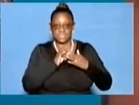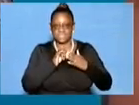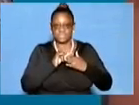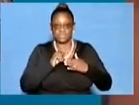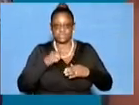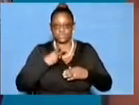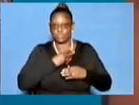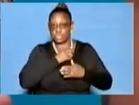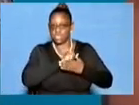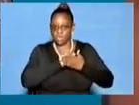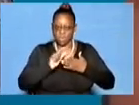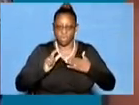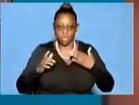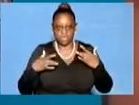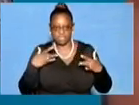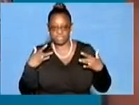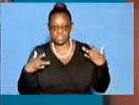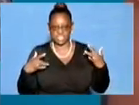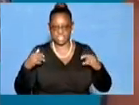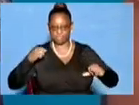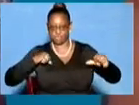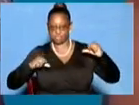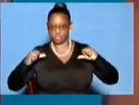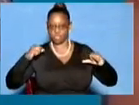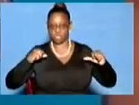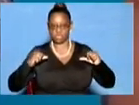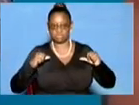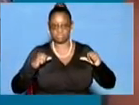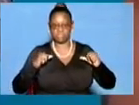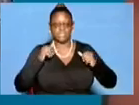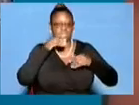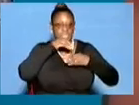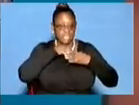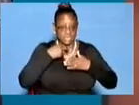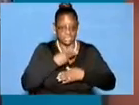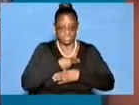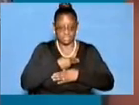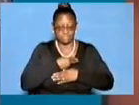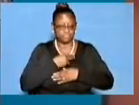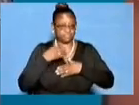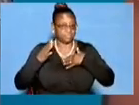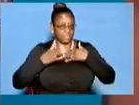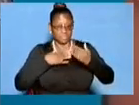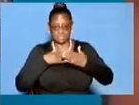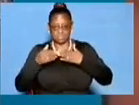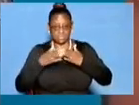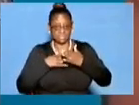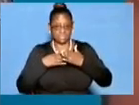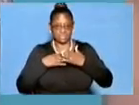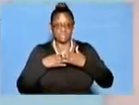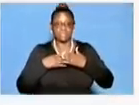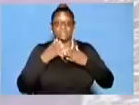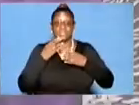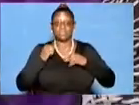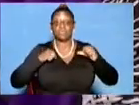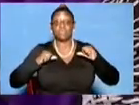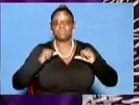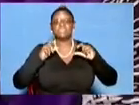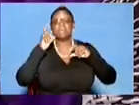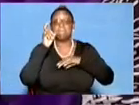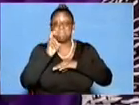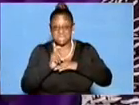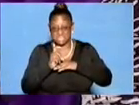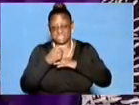we have this ethic and this performing thing that's instilled in us that we know no matter what, the show must go on. That he